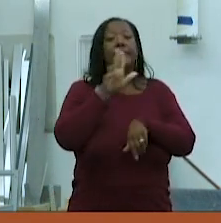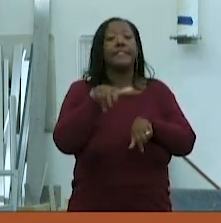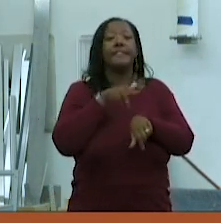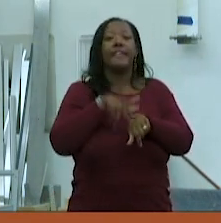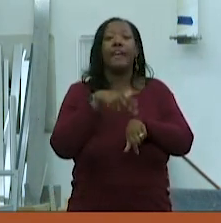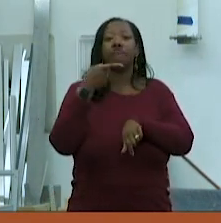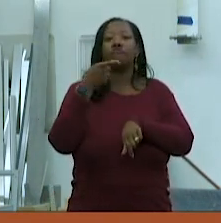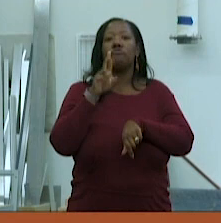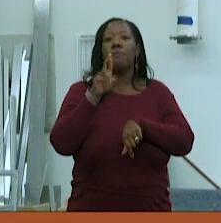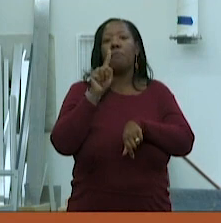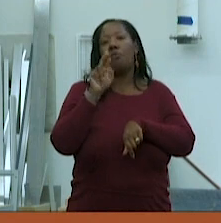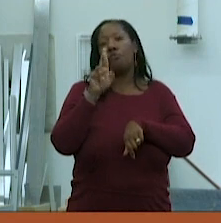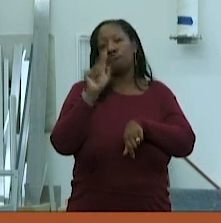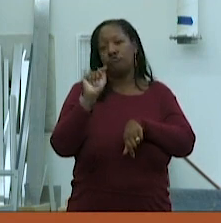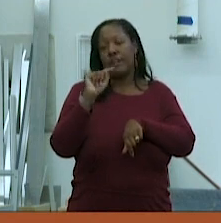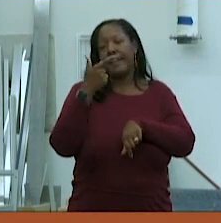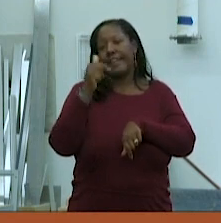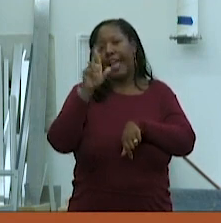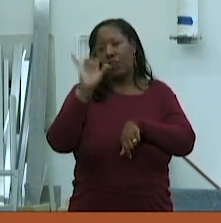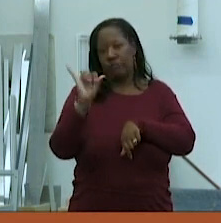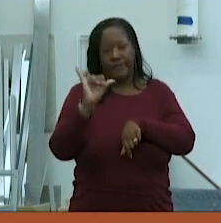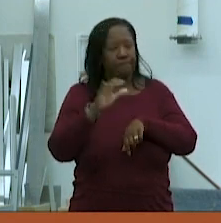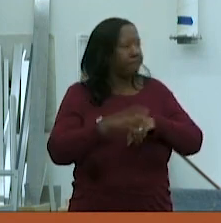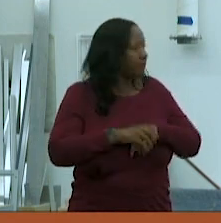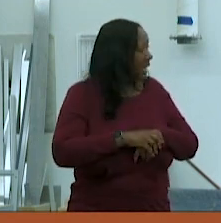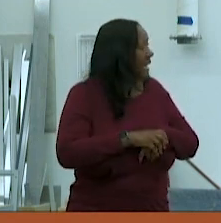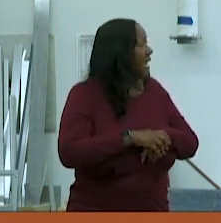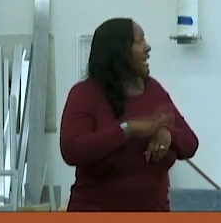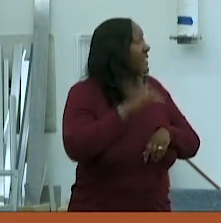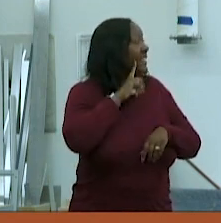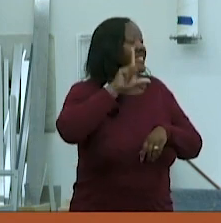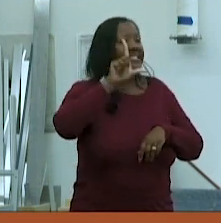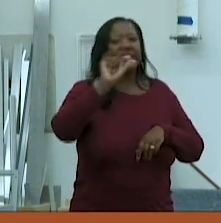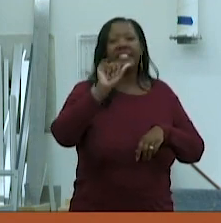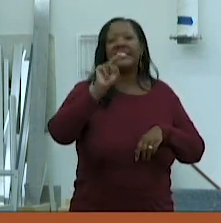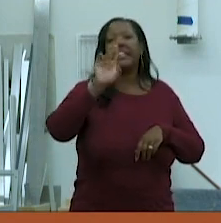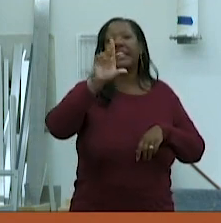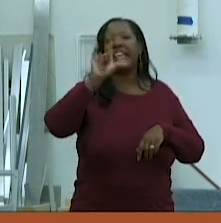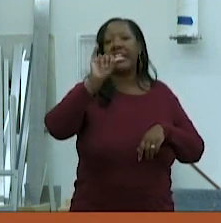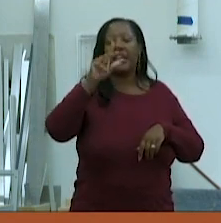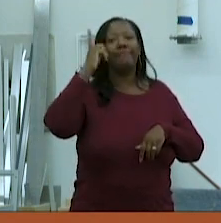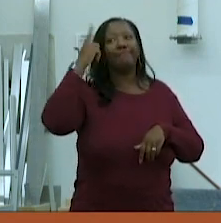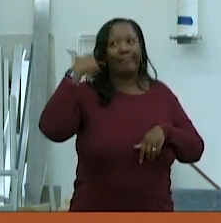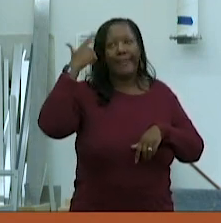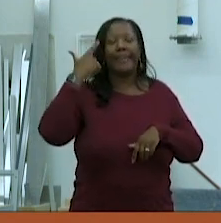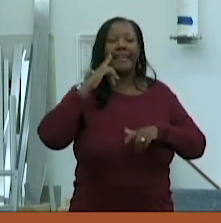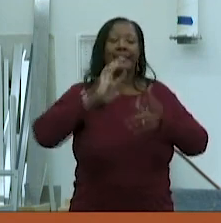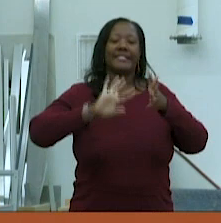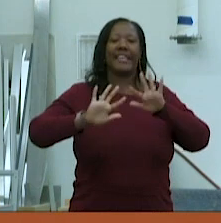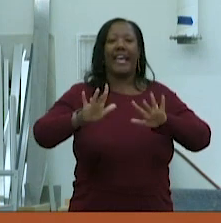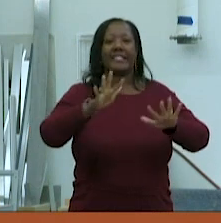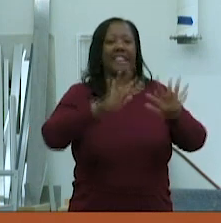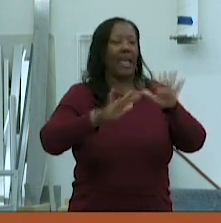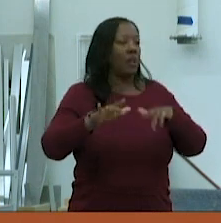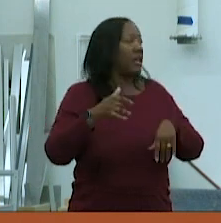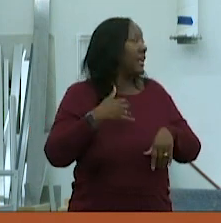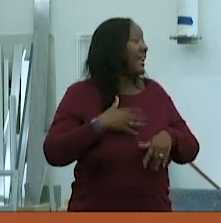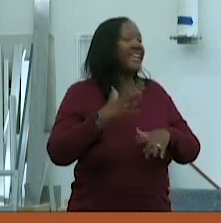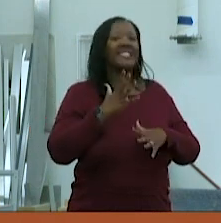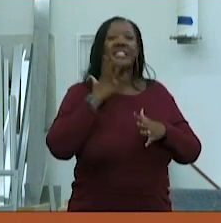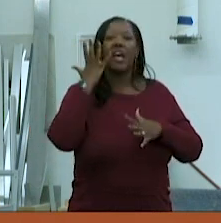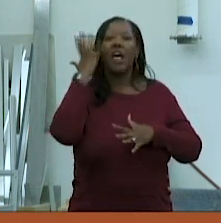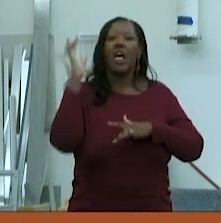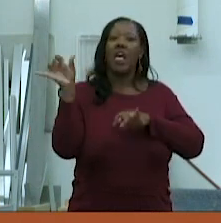Gallery, and this is a Lincoln tactile rail. So again, these were gypsum-printed life masks and hand